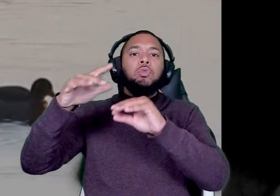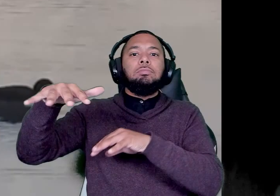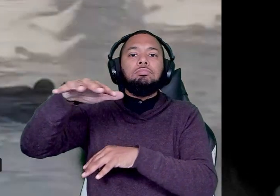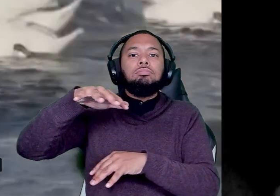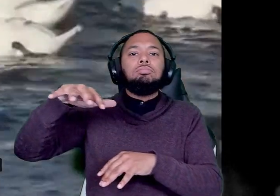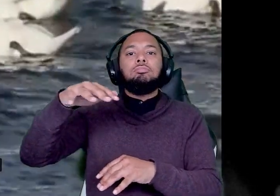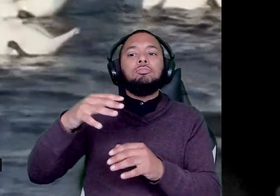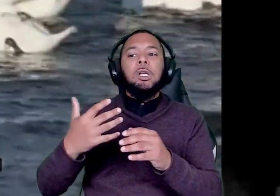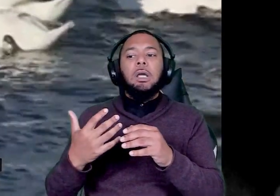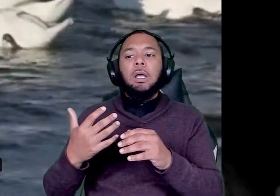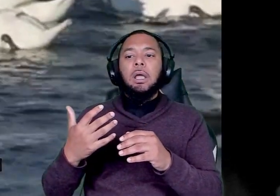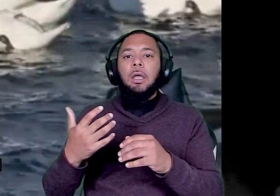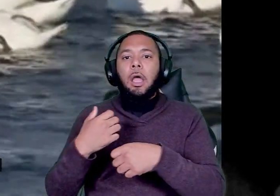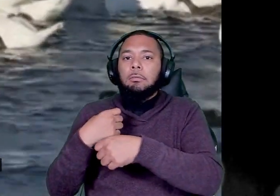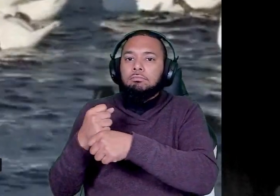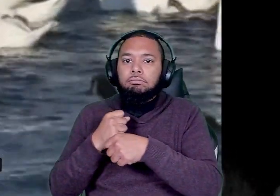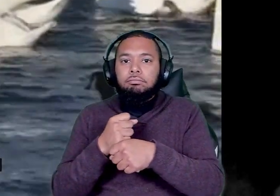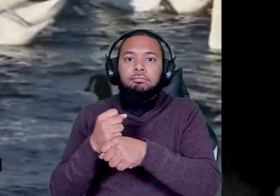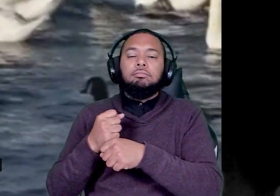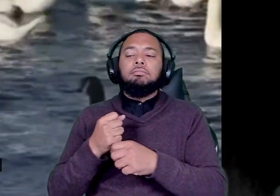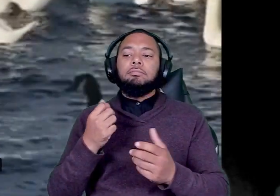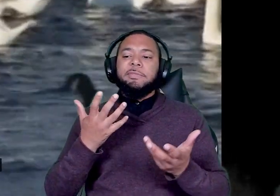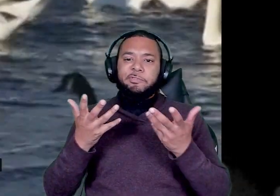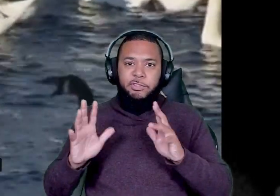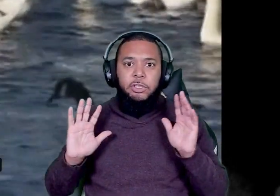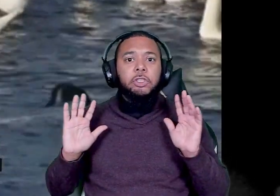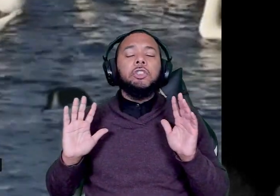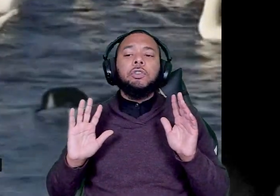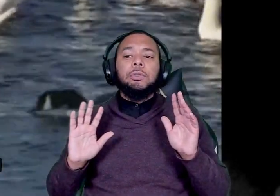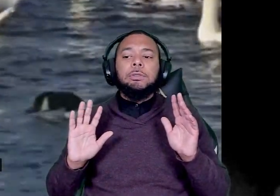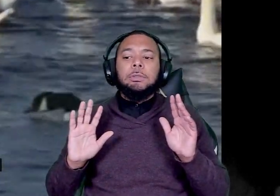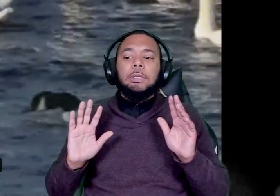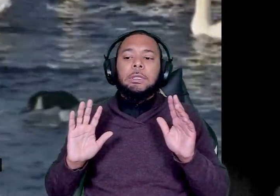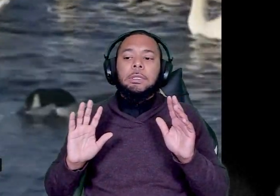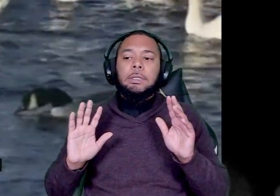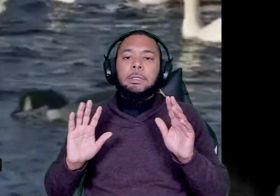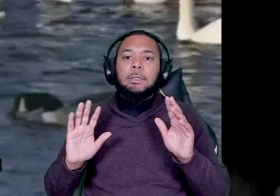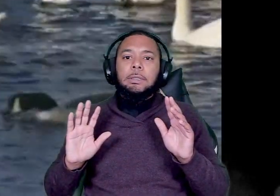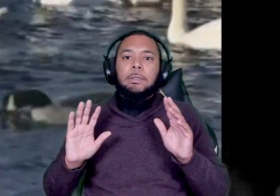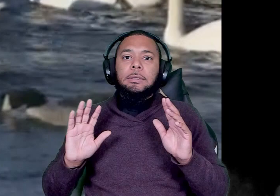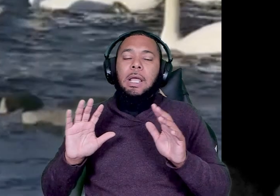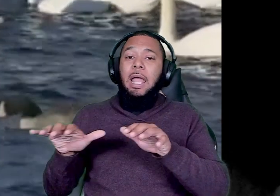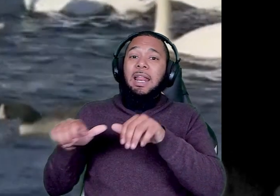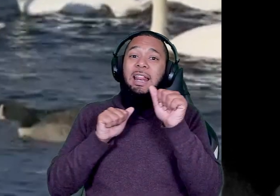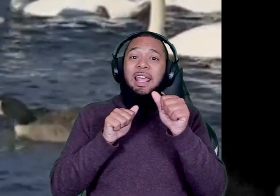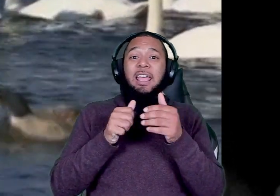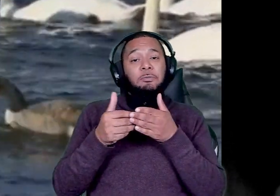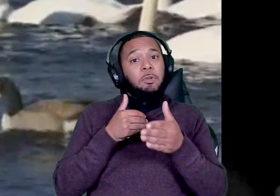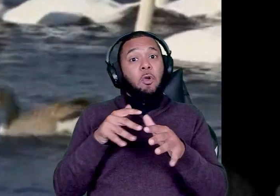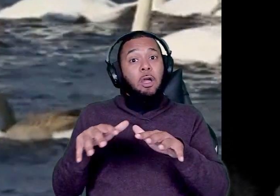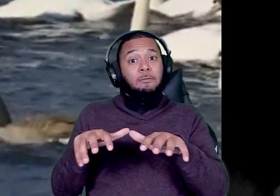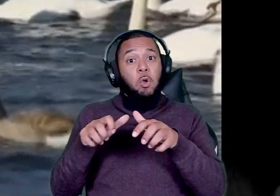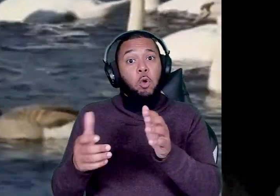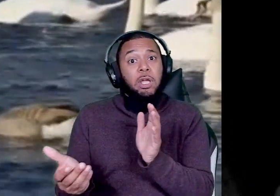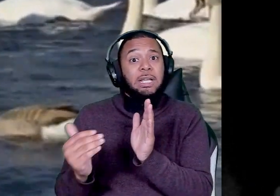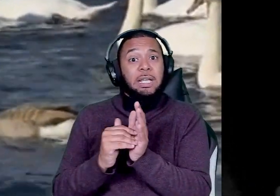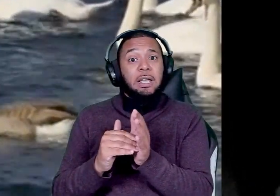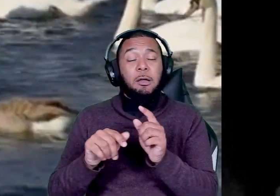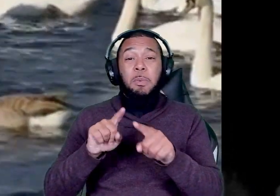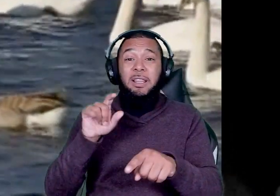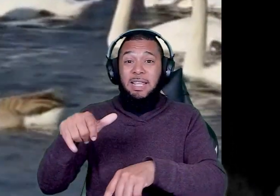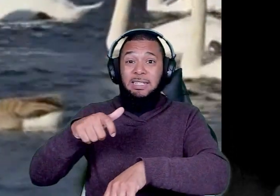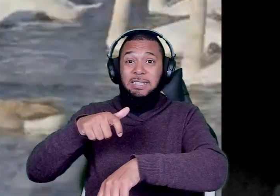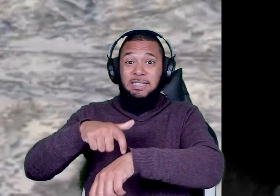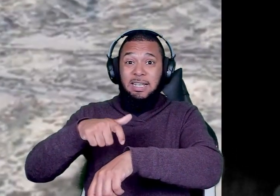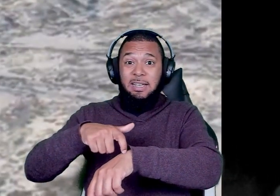their reproductive time there, and try to get out of there before things freeze up, but it's a very short thawed